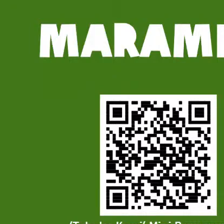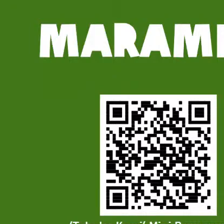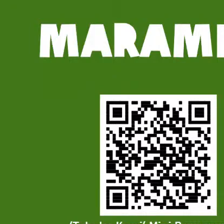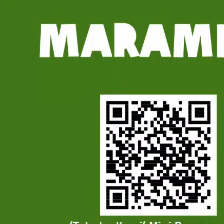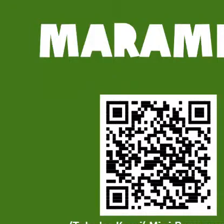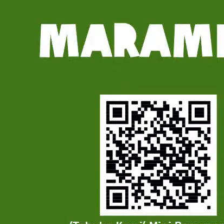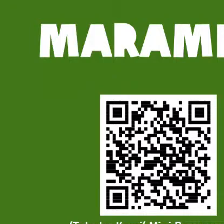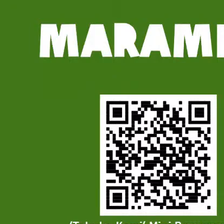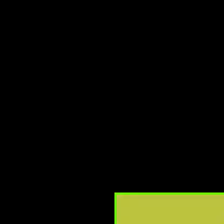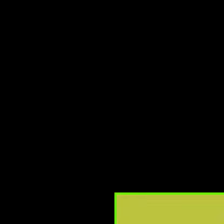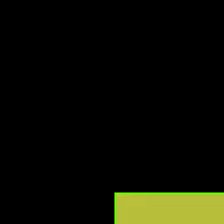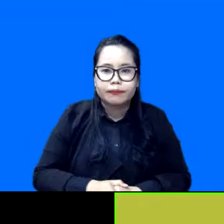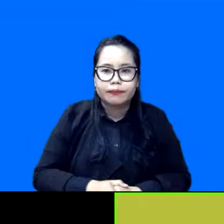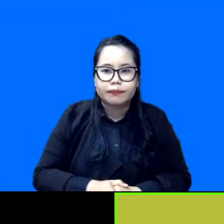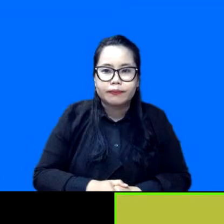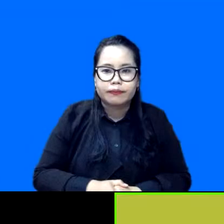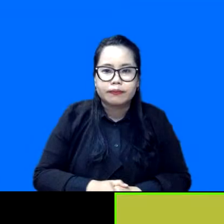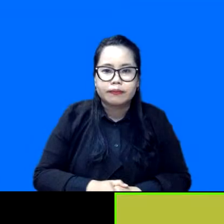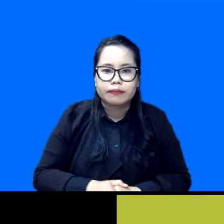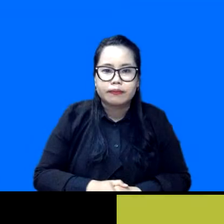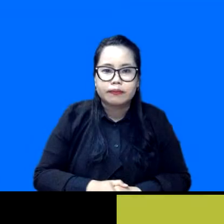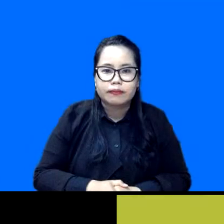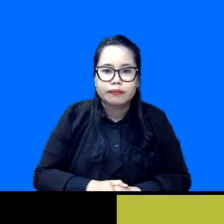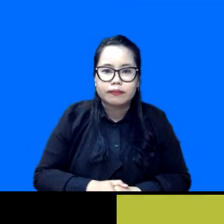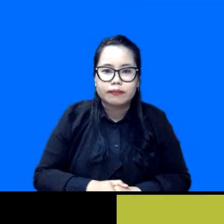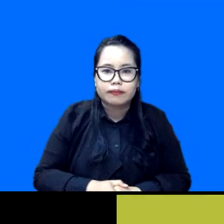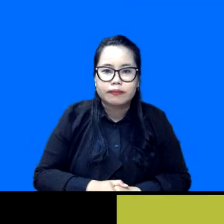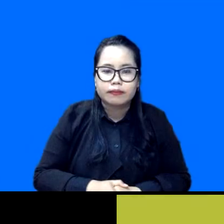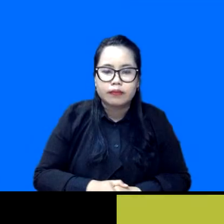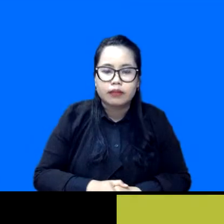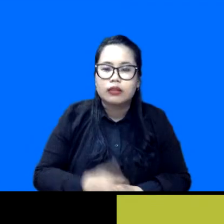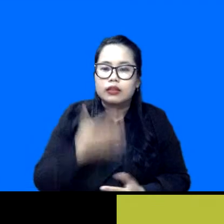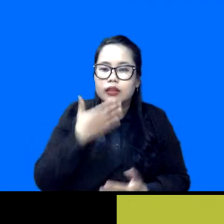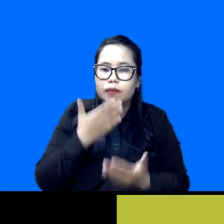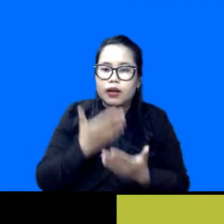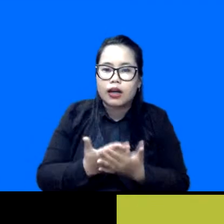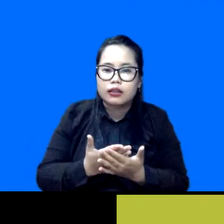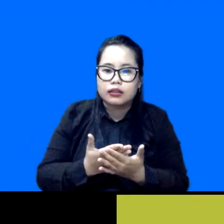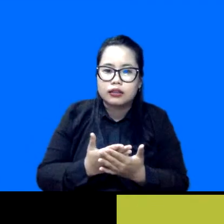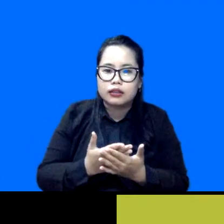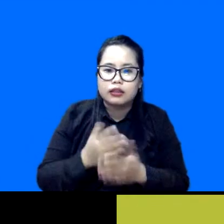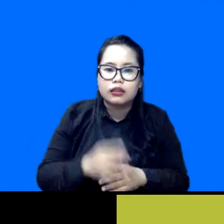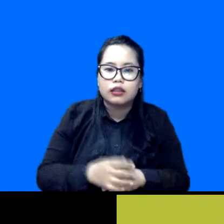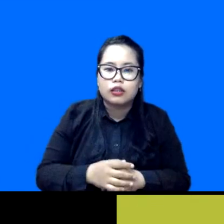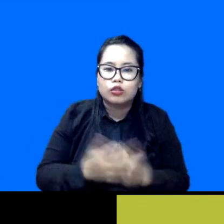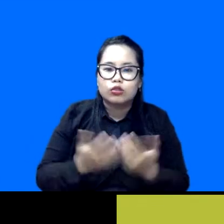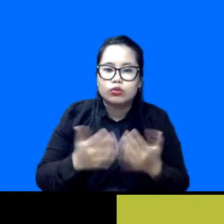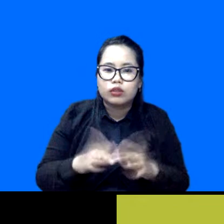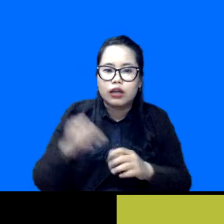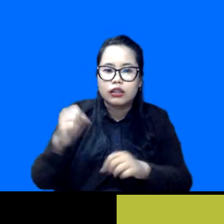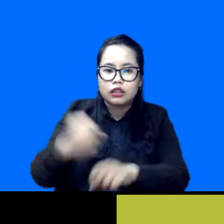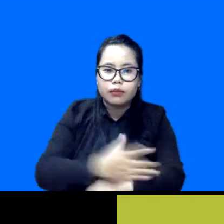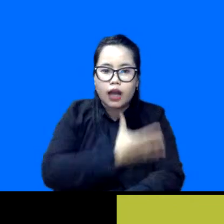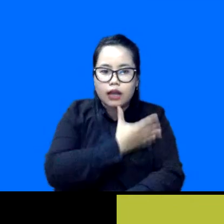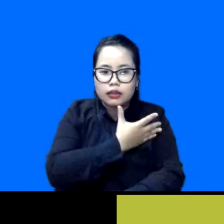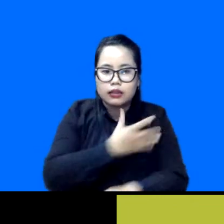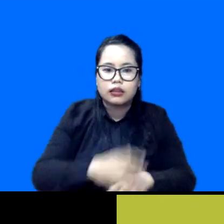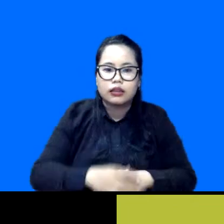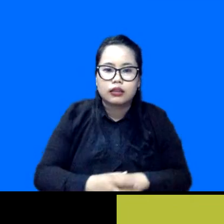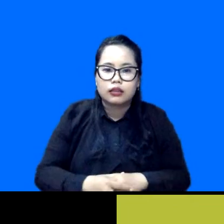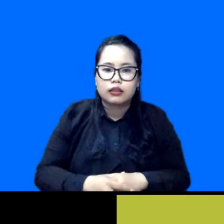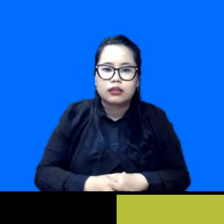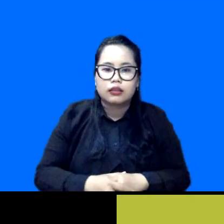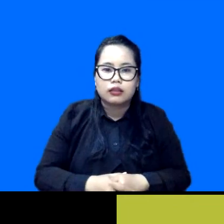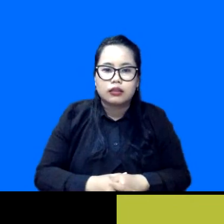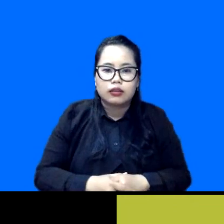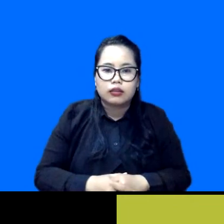you. Thank you, Chang, for the inspiring work for this renewable energy in